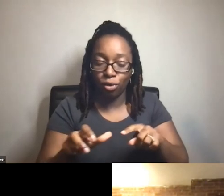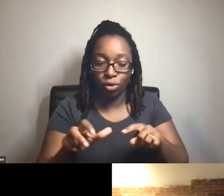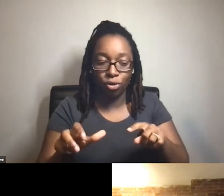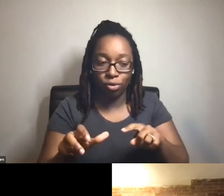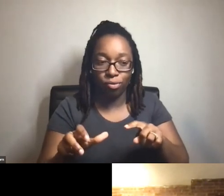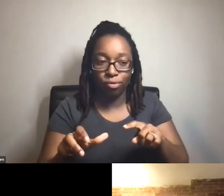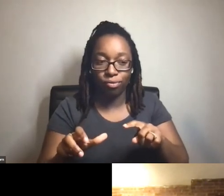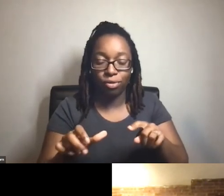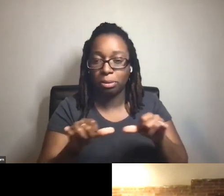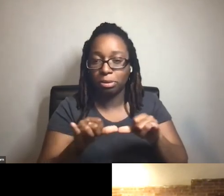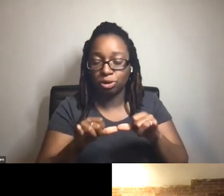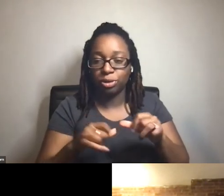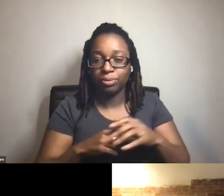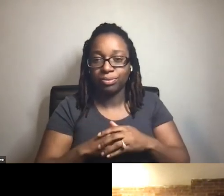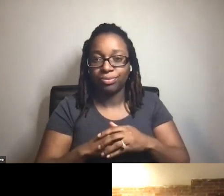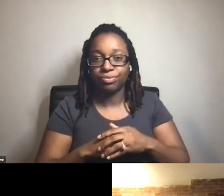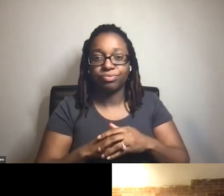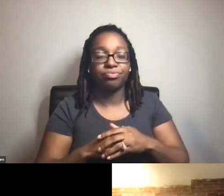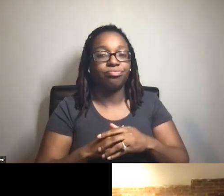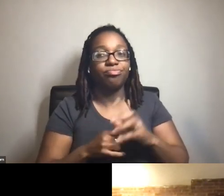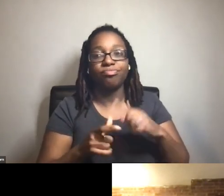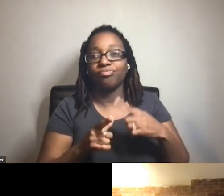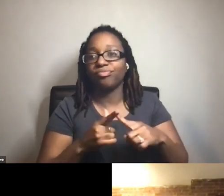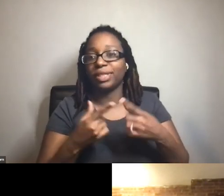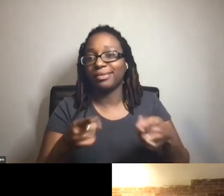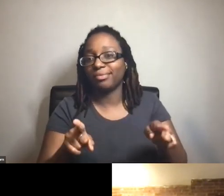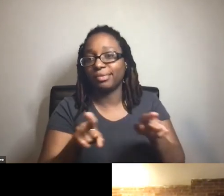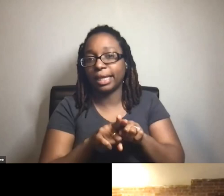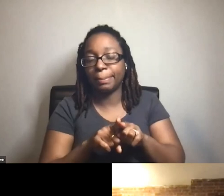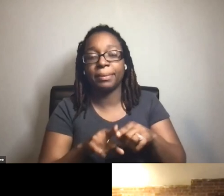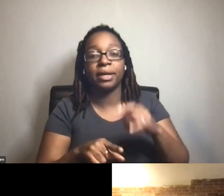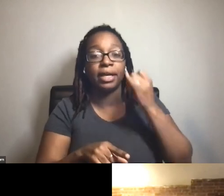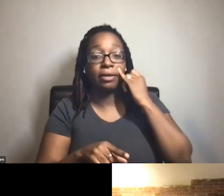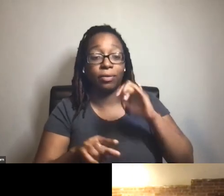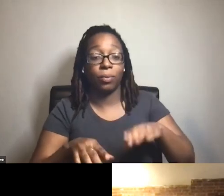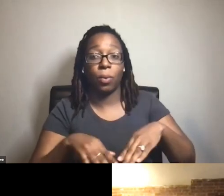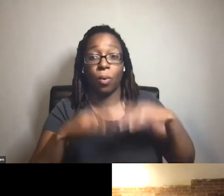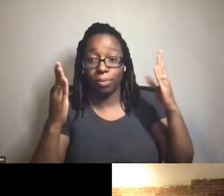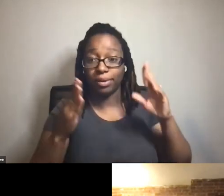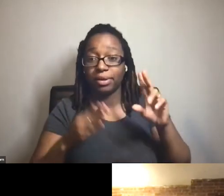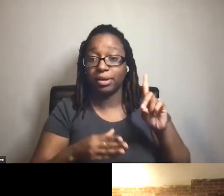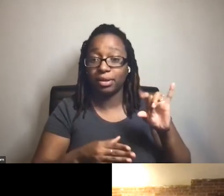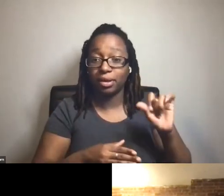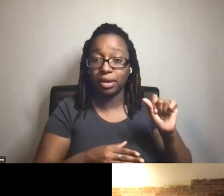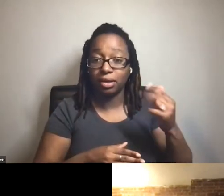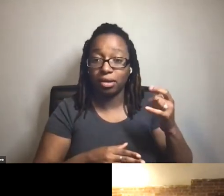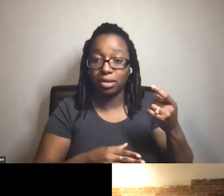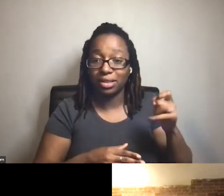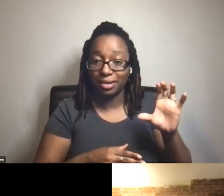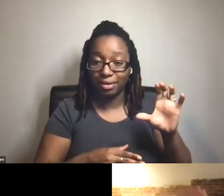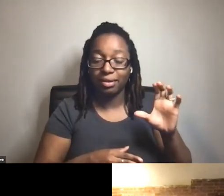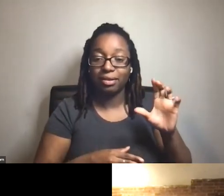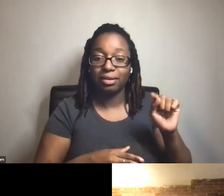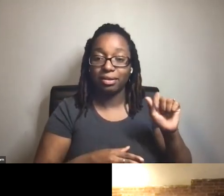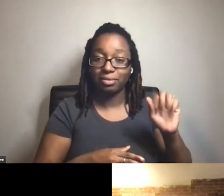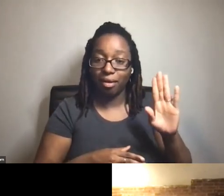hovered over the measure. And then the same thing, if you type, if you open that diagnostics tab,